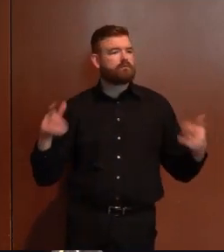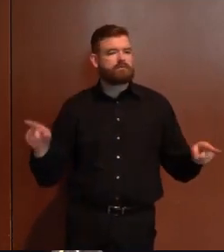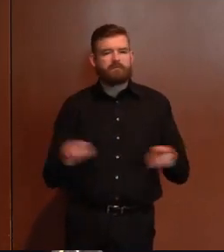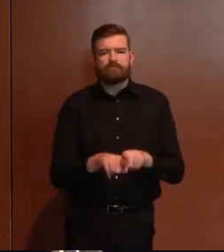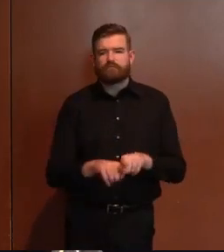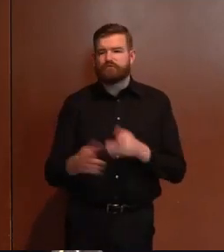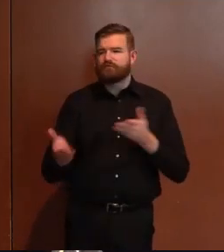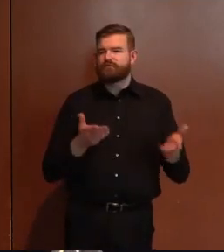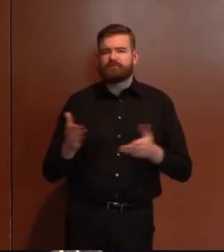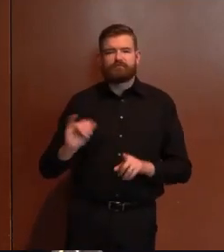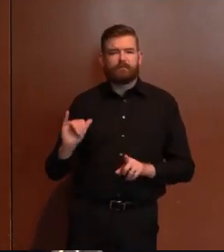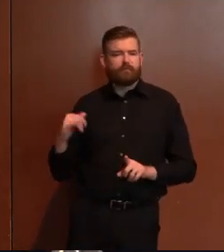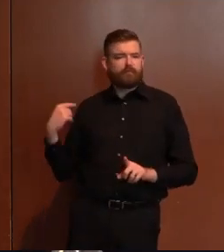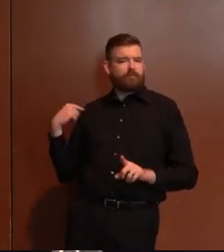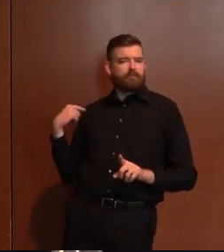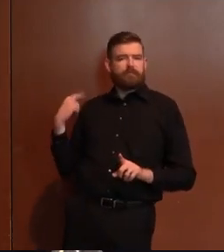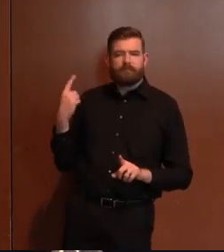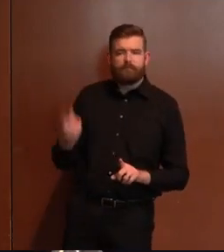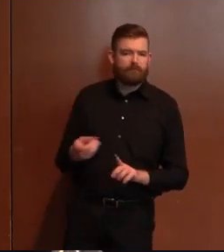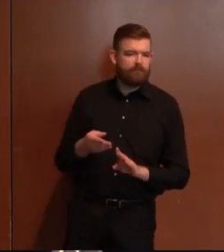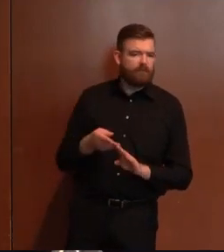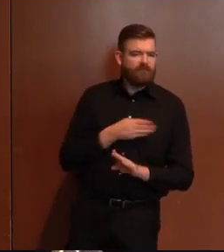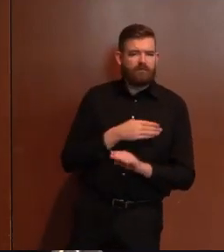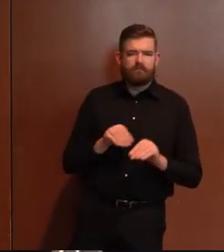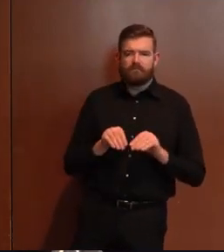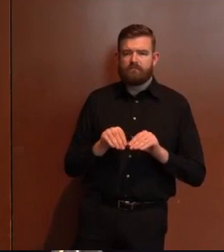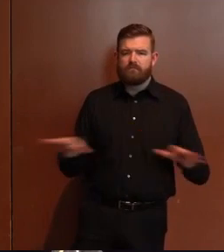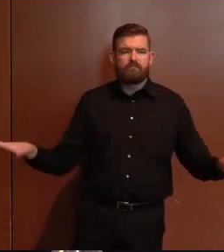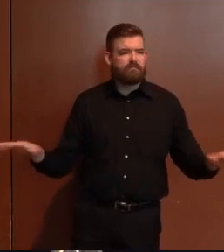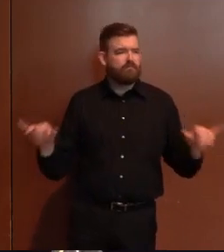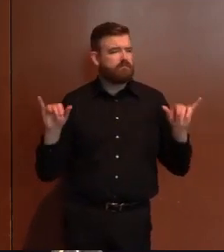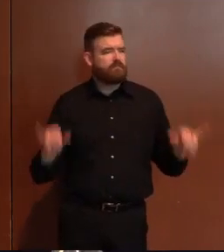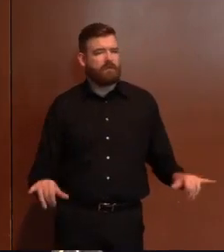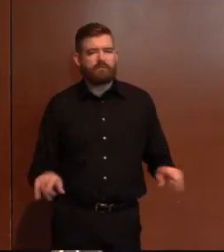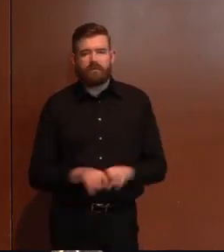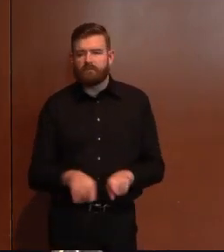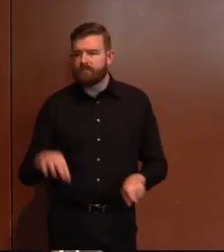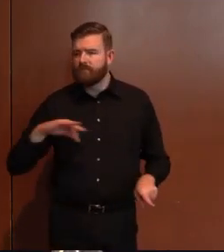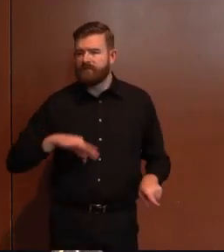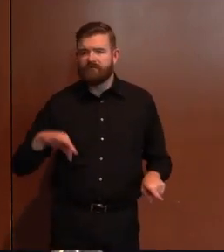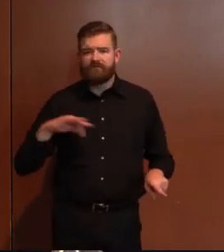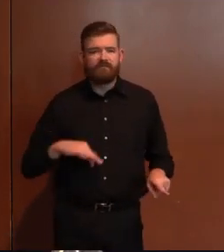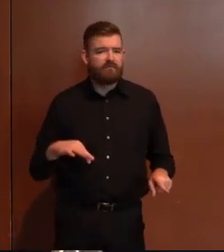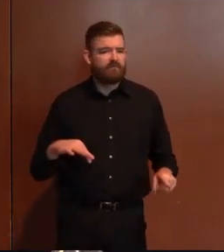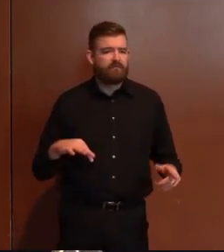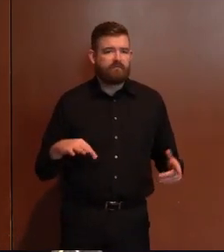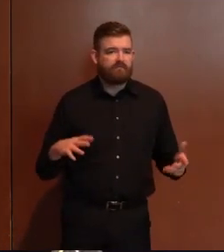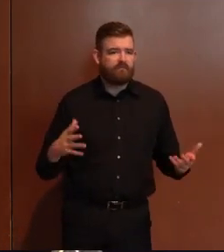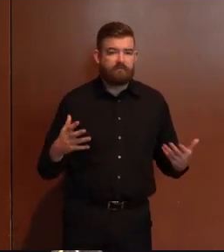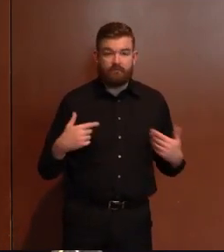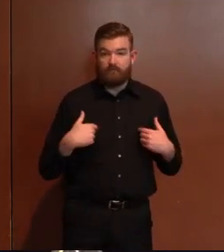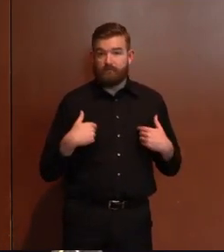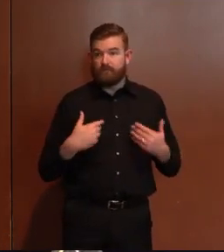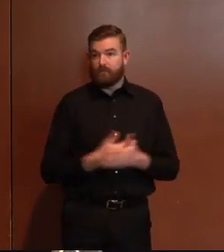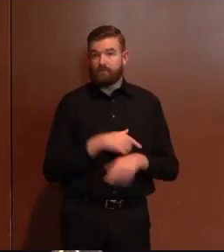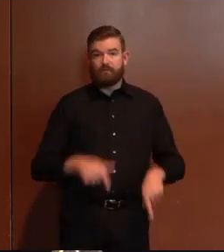before the complete shutdown. To me is, being new in this position is an